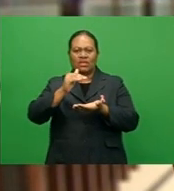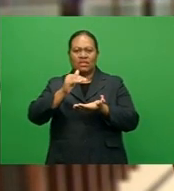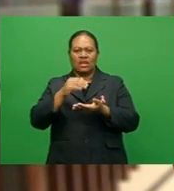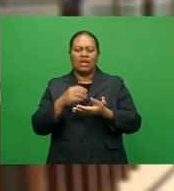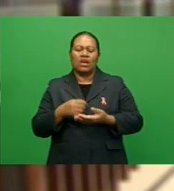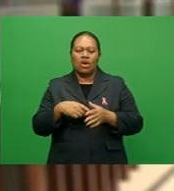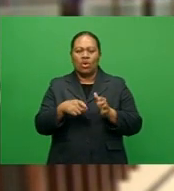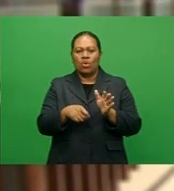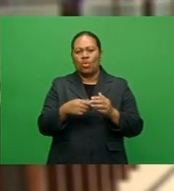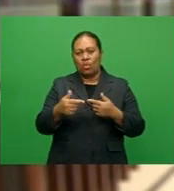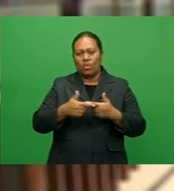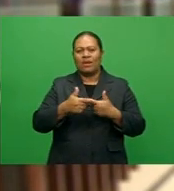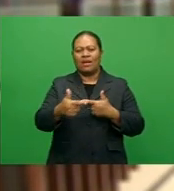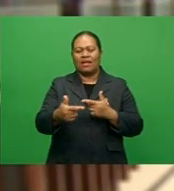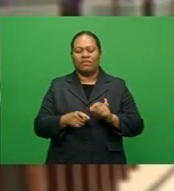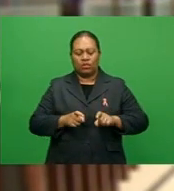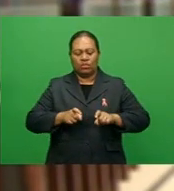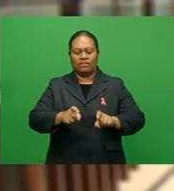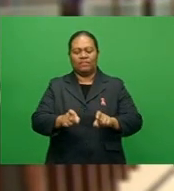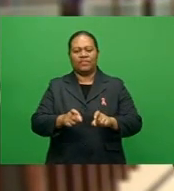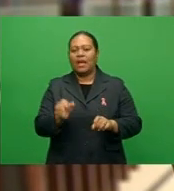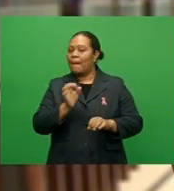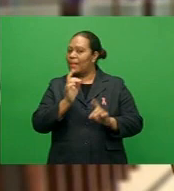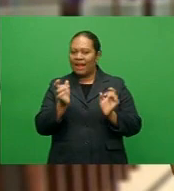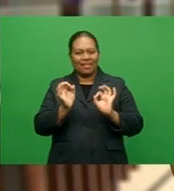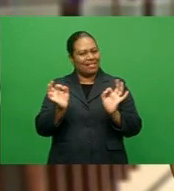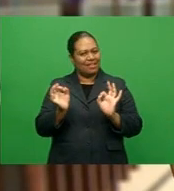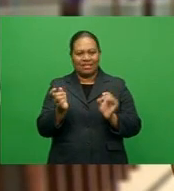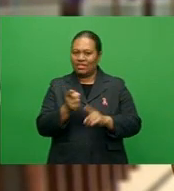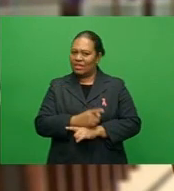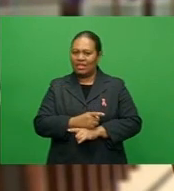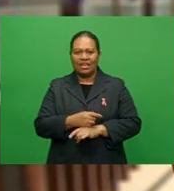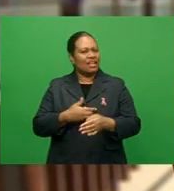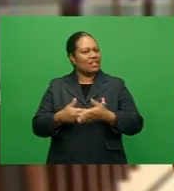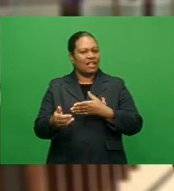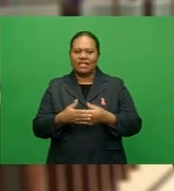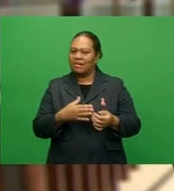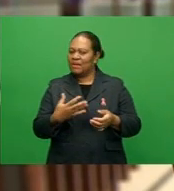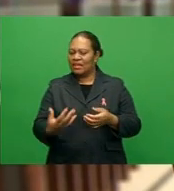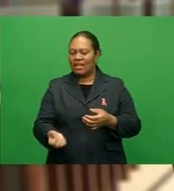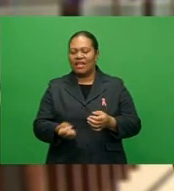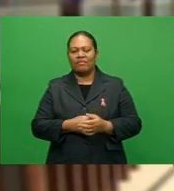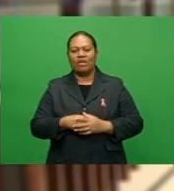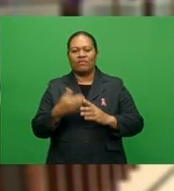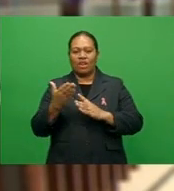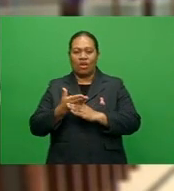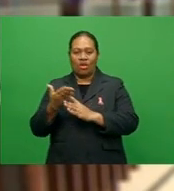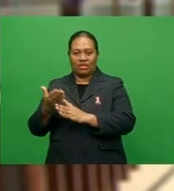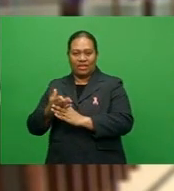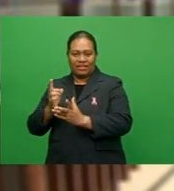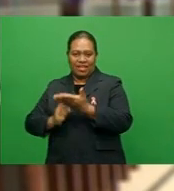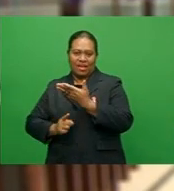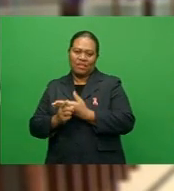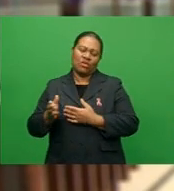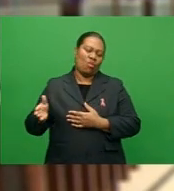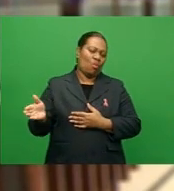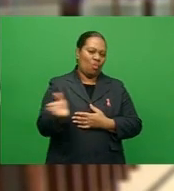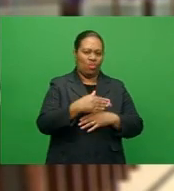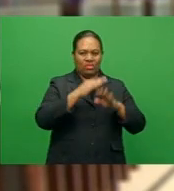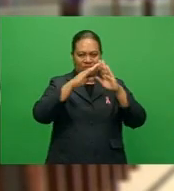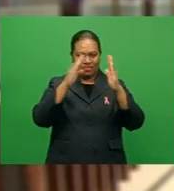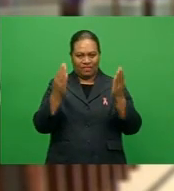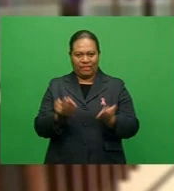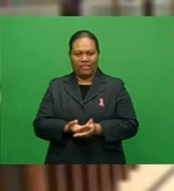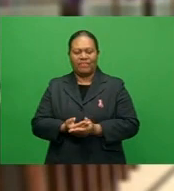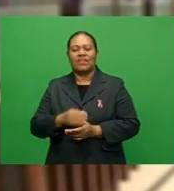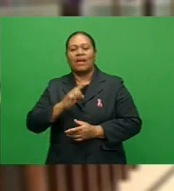and keep its monetary policy unchanged despite the reimposition of fresh lockdown measures across the continent. But